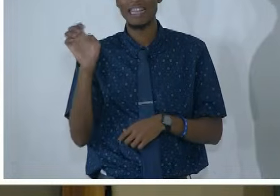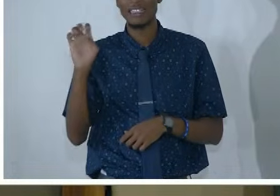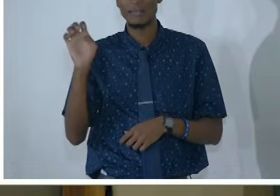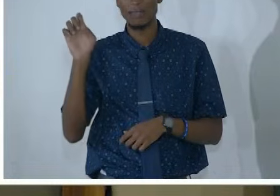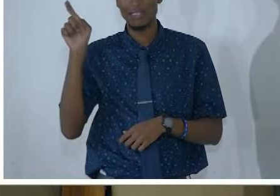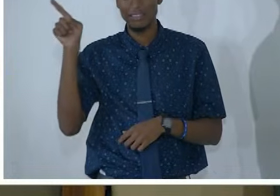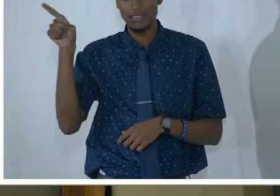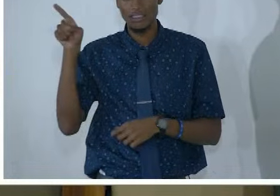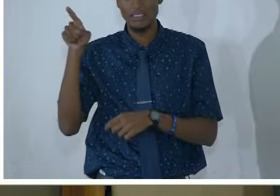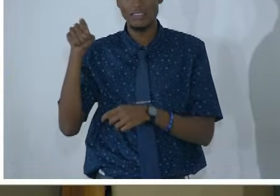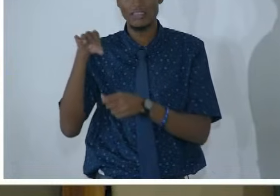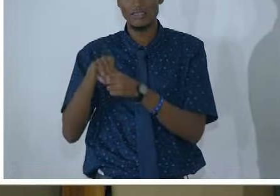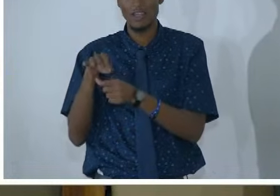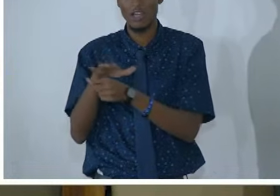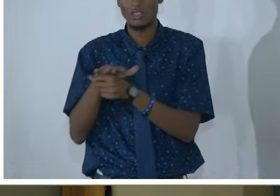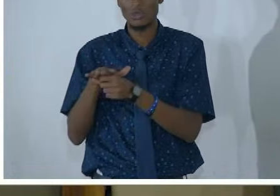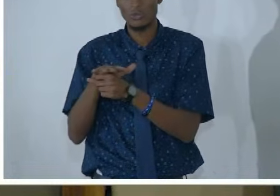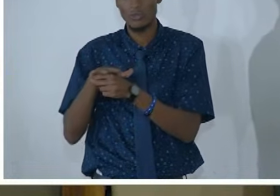constituency,